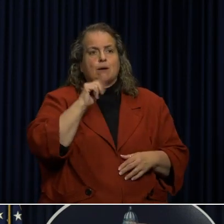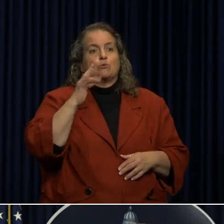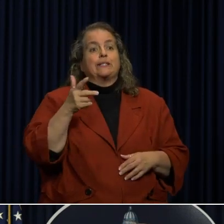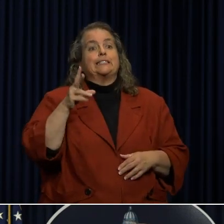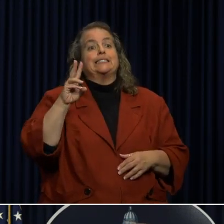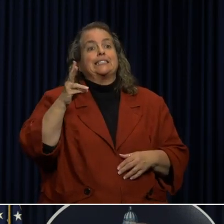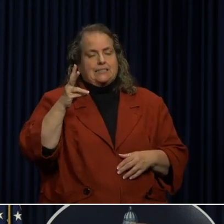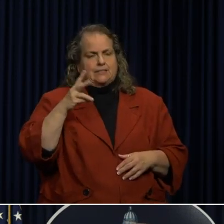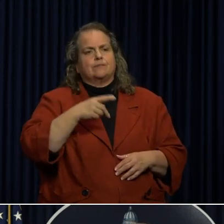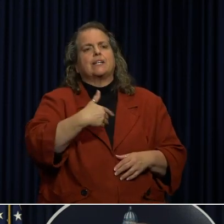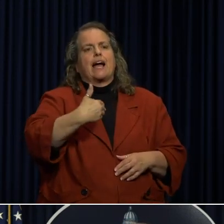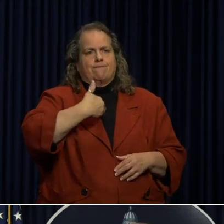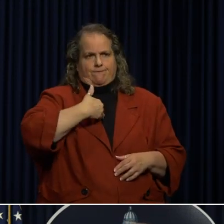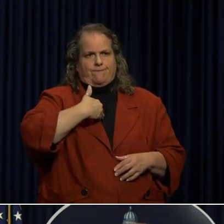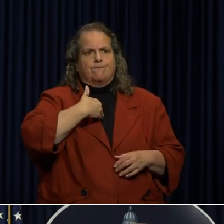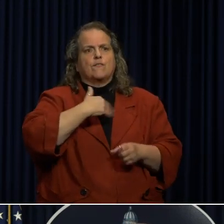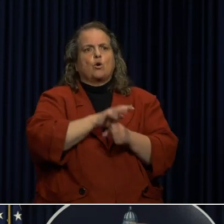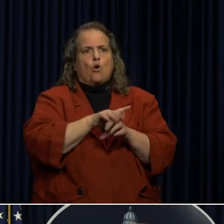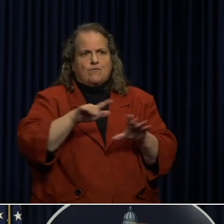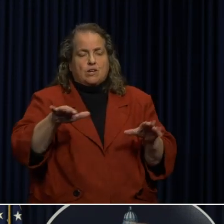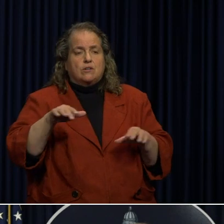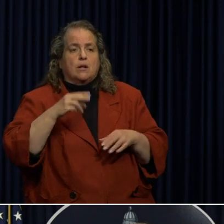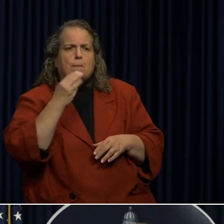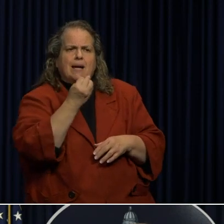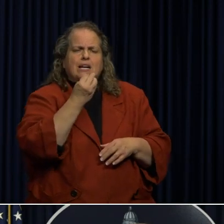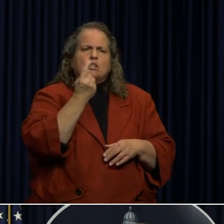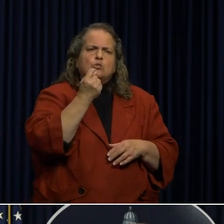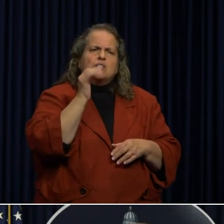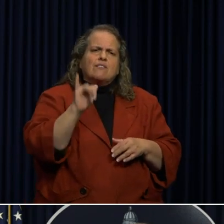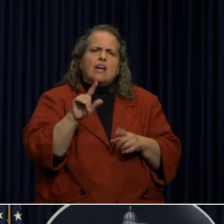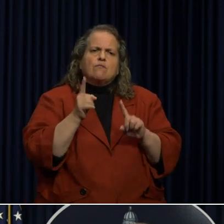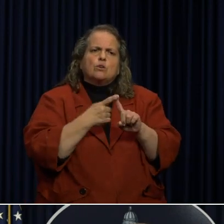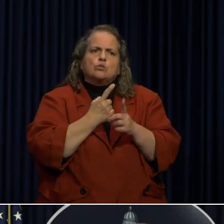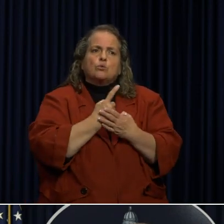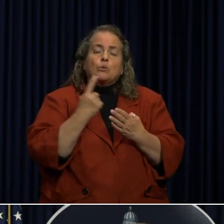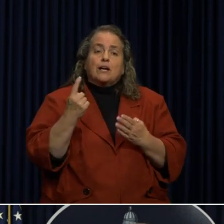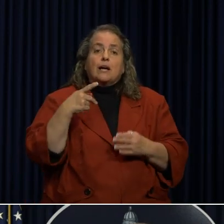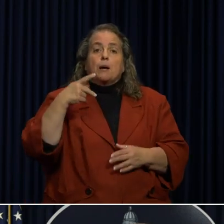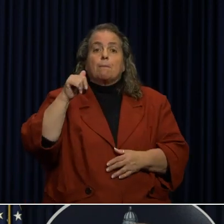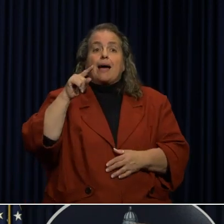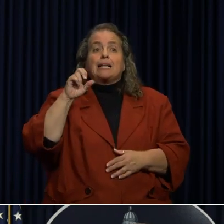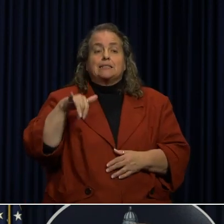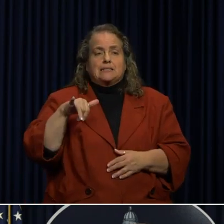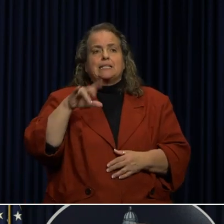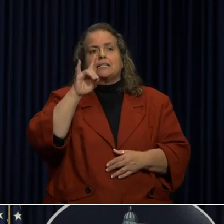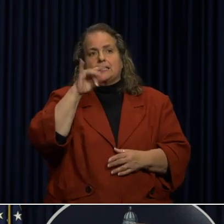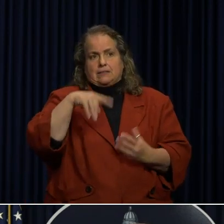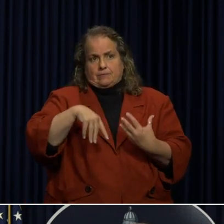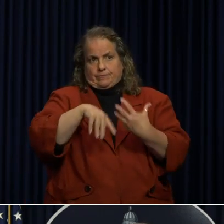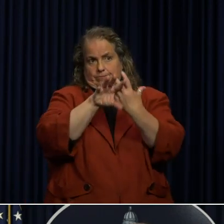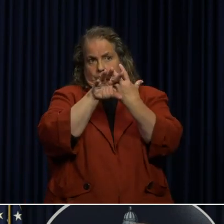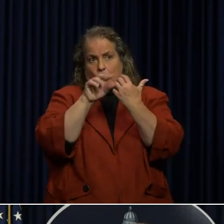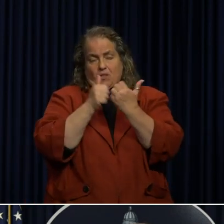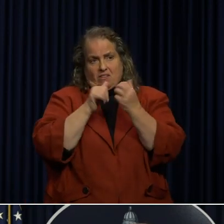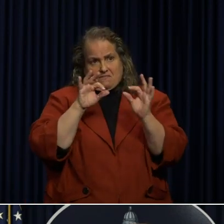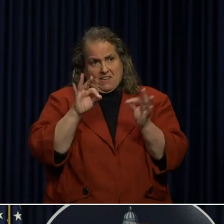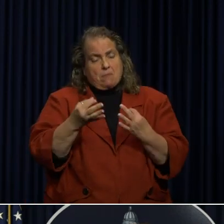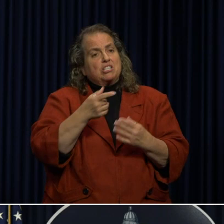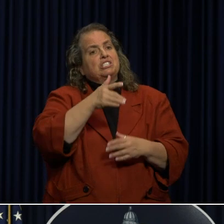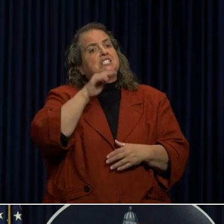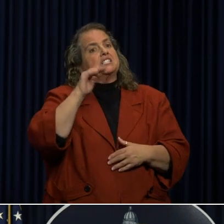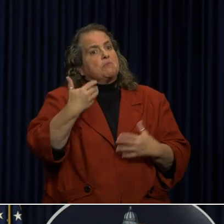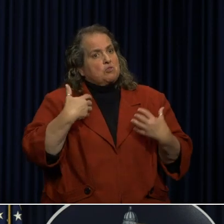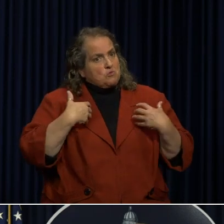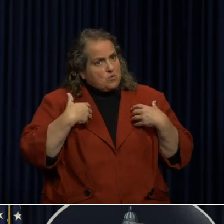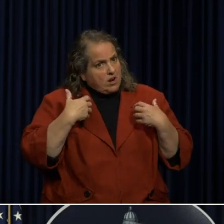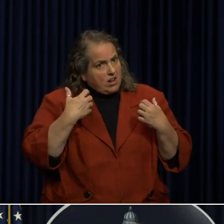COVID-19. On Monday and Tuesday of that first week, Patsy FaceTimed with her family and seemed to be recovering.